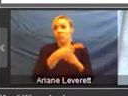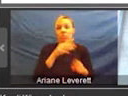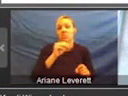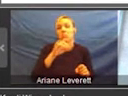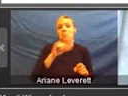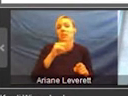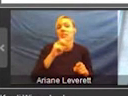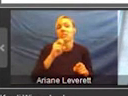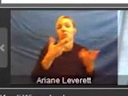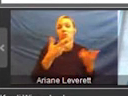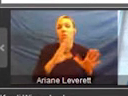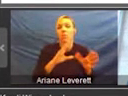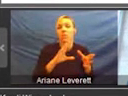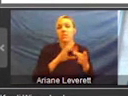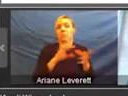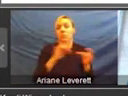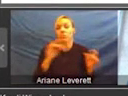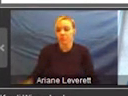then